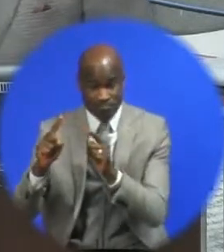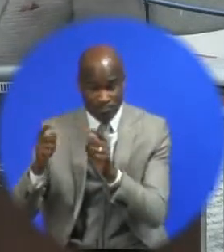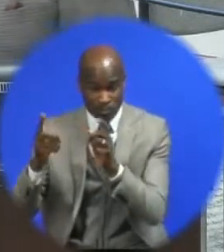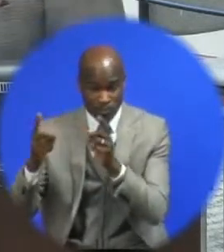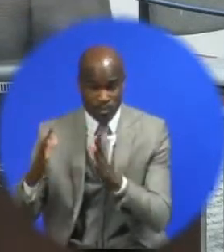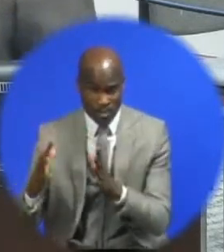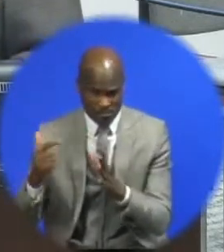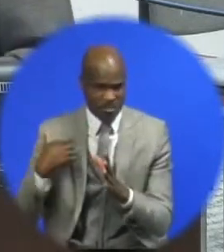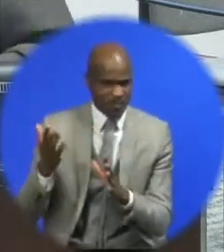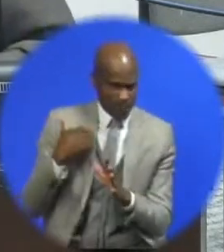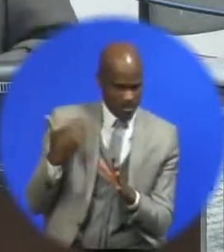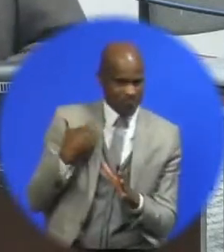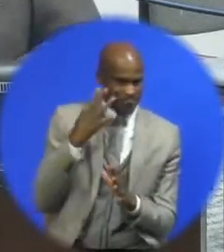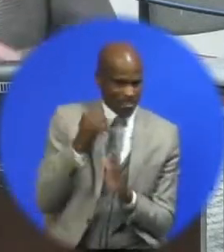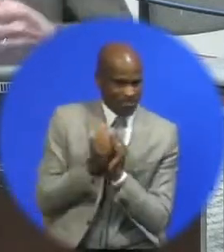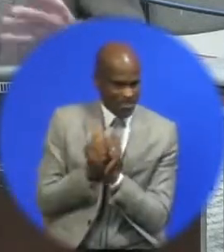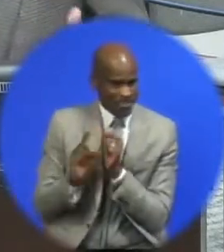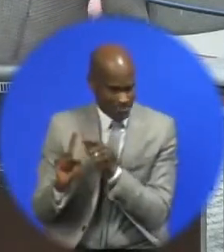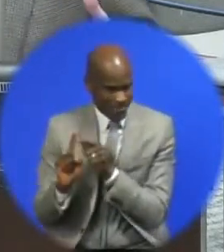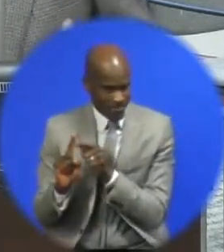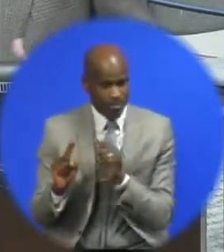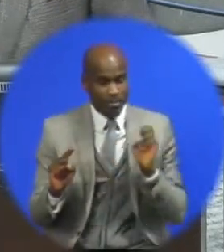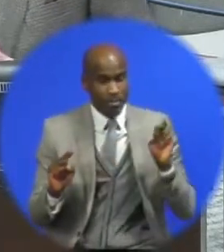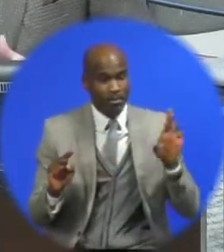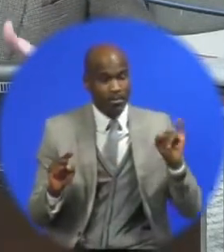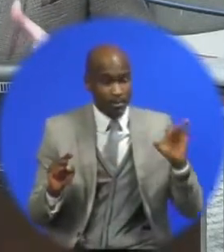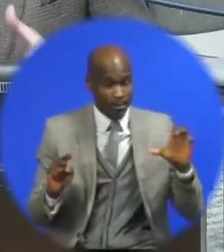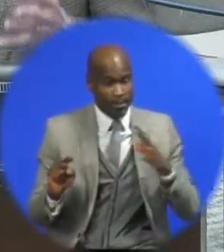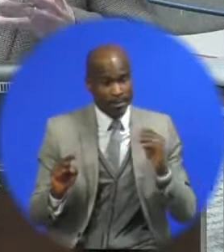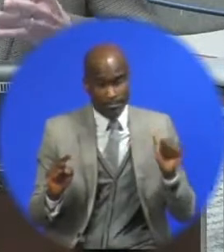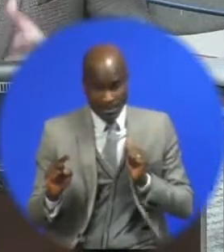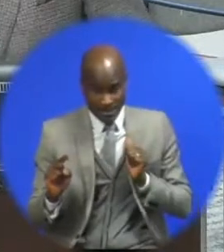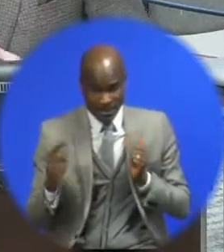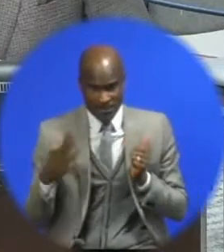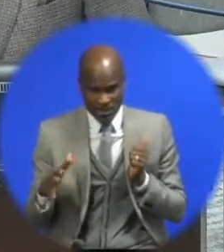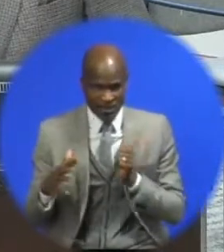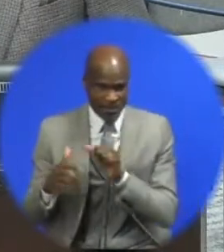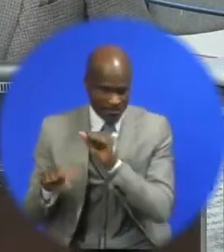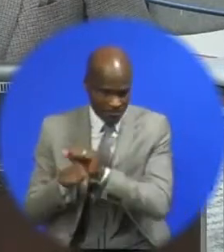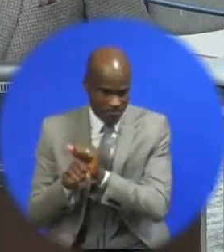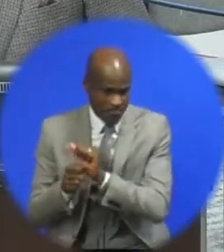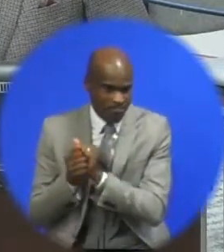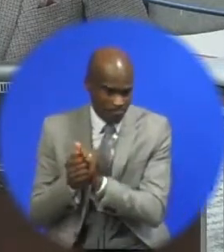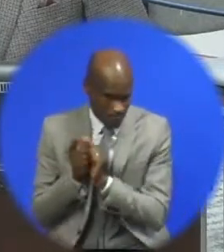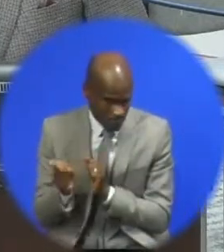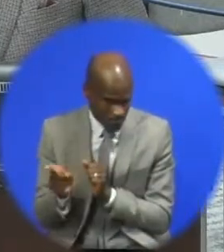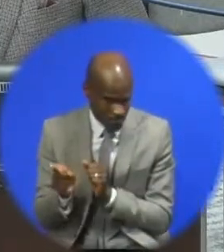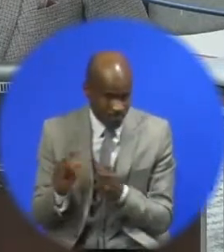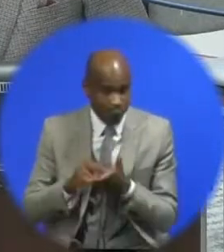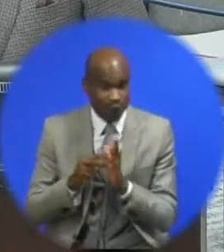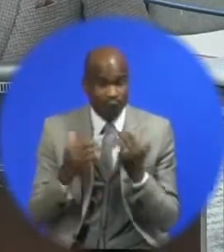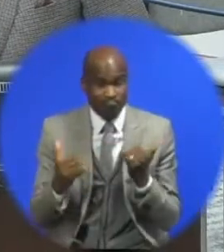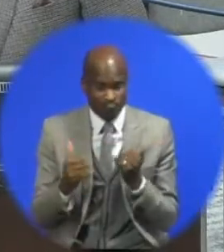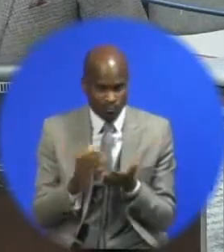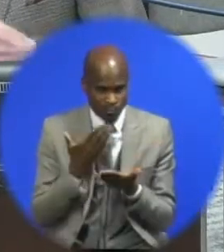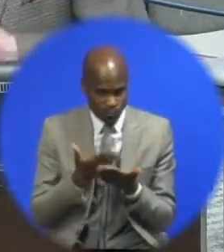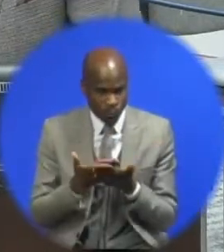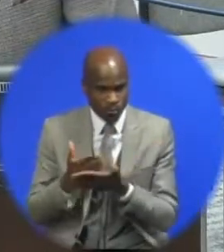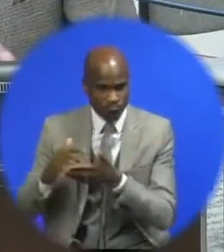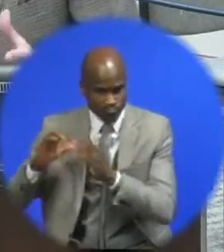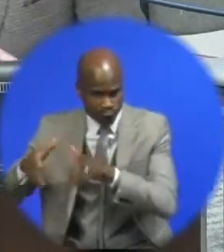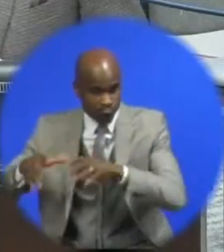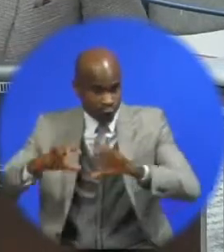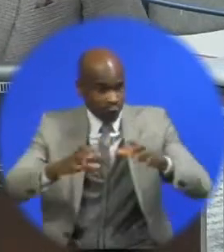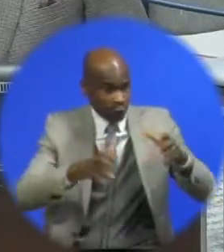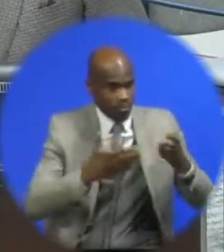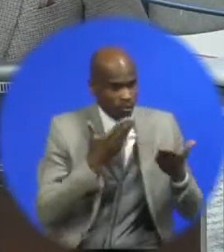him. Andrew and I met with him, so we've got good working relationships with these groups, and we're going